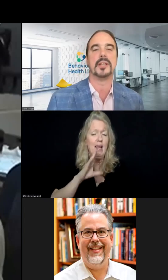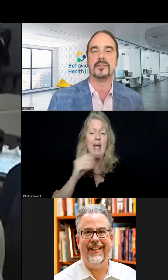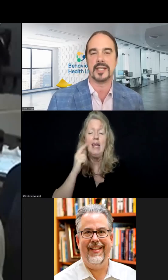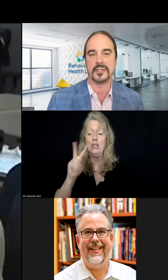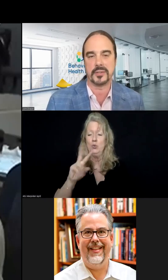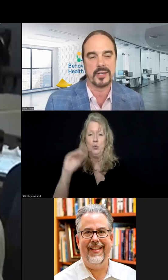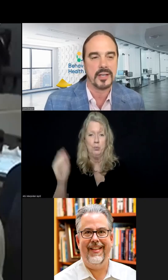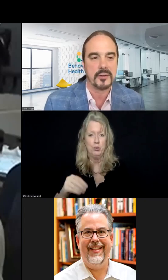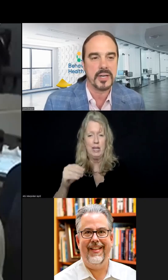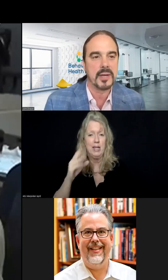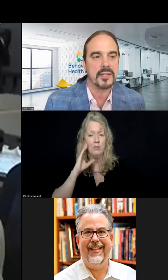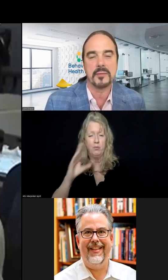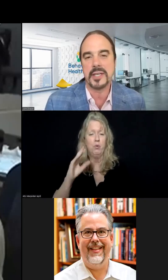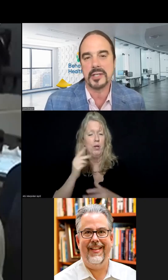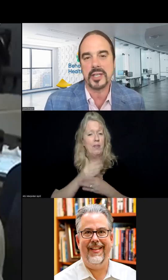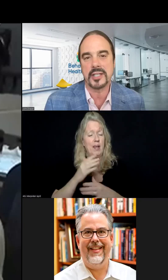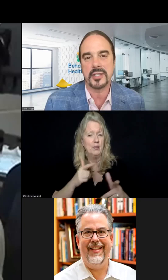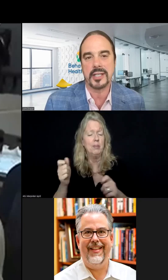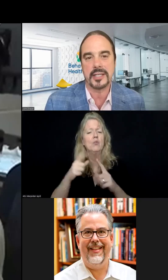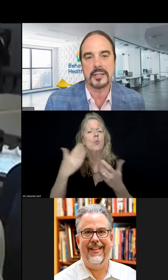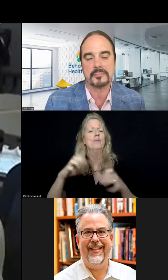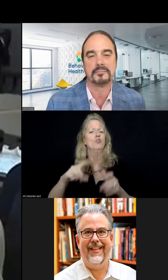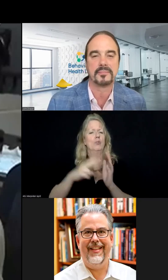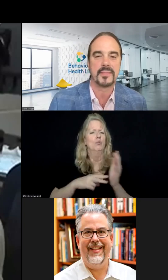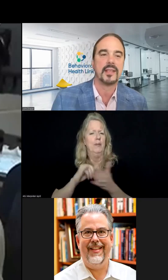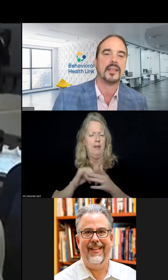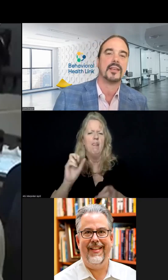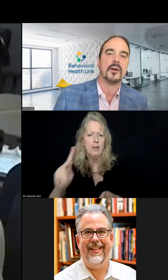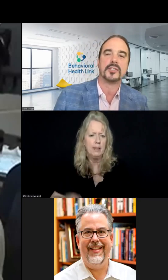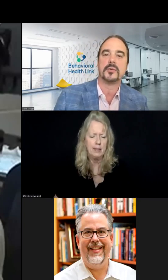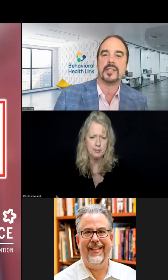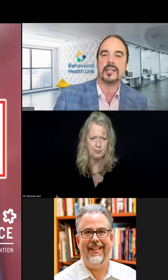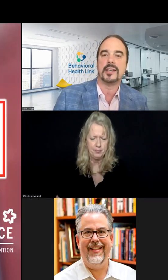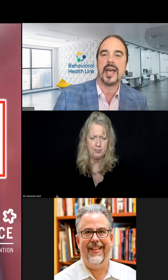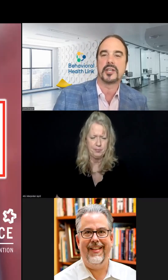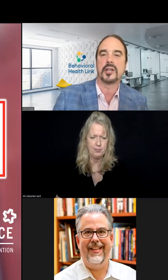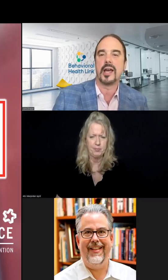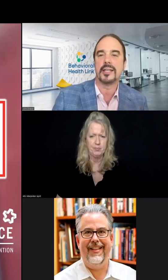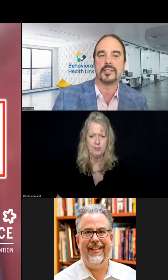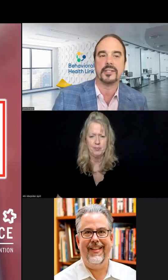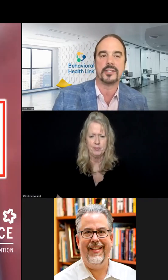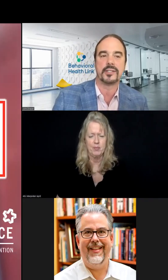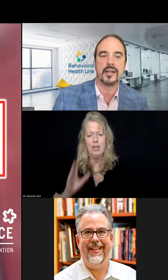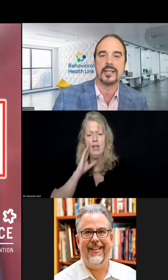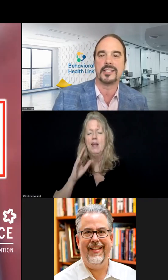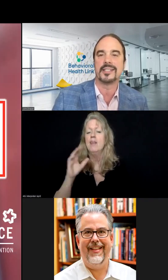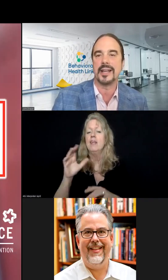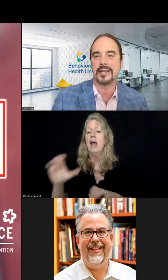average speed of answer. Read about that when you get a chance in the link. Also, the Action